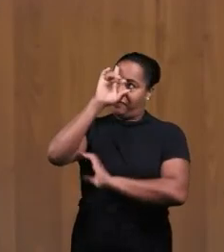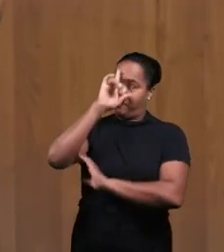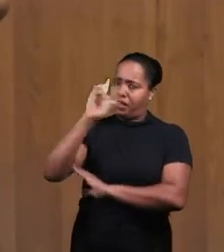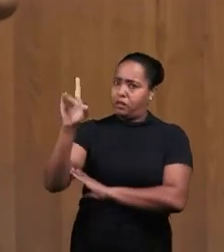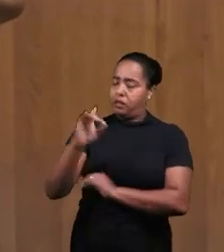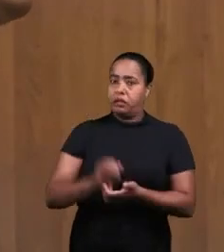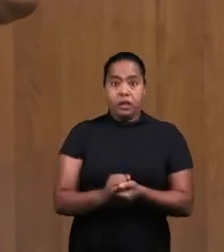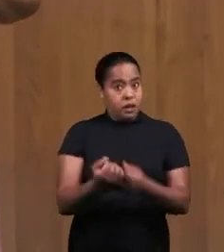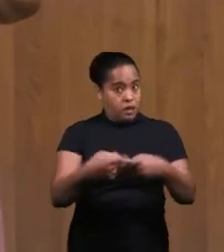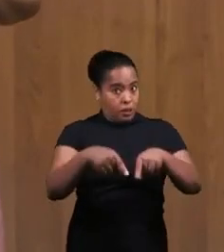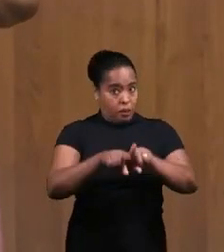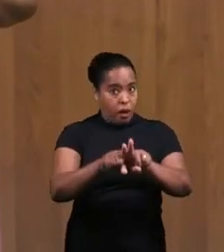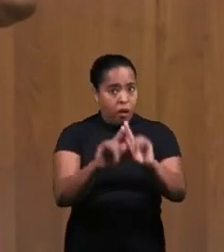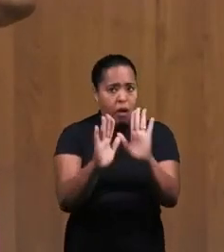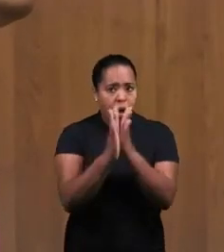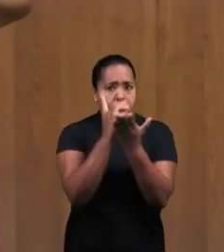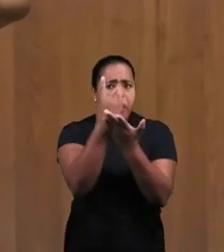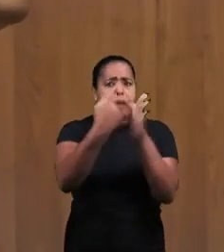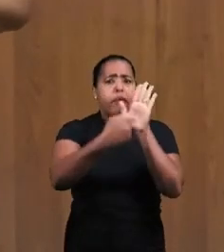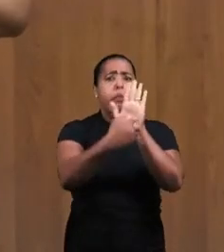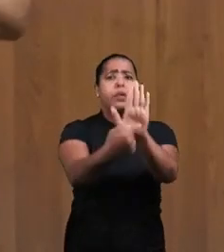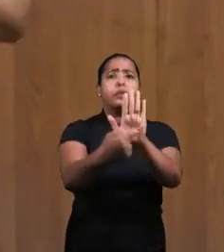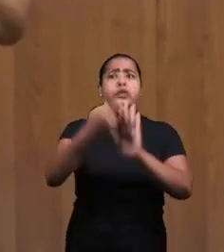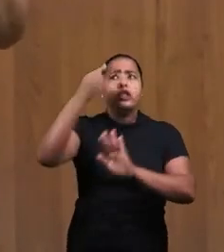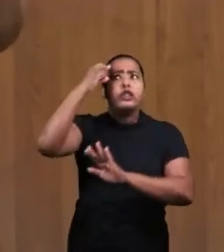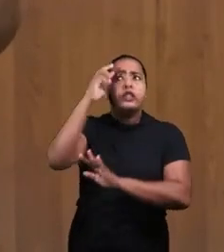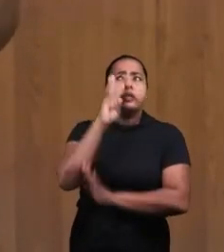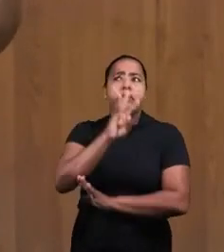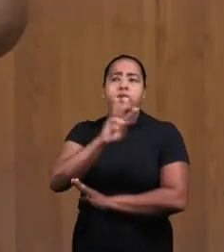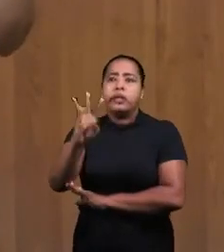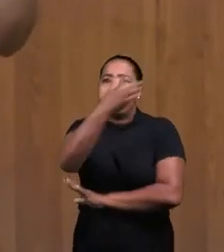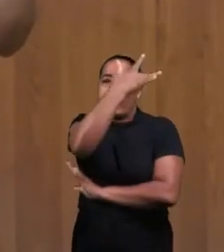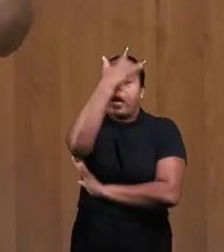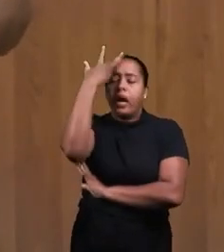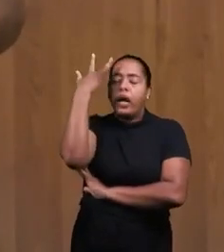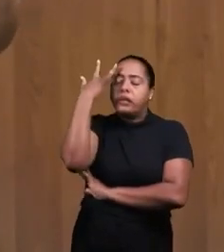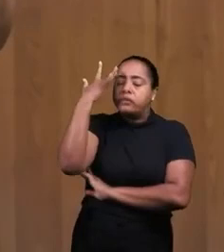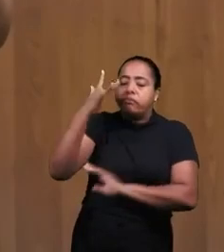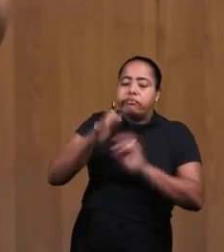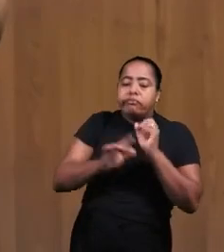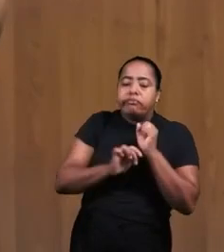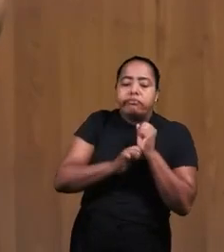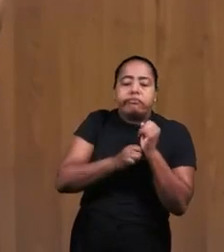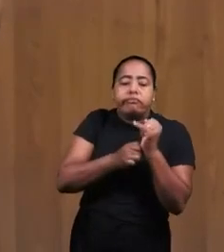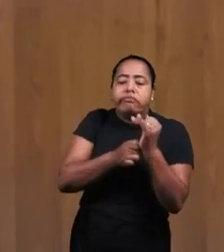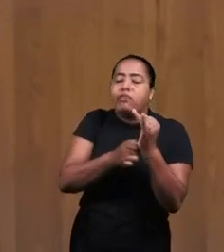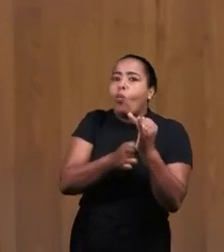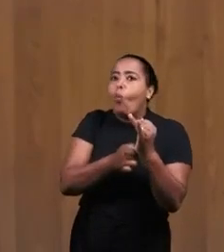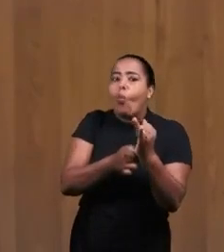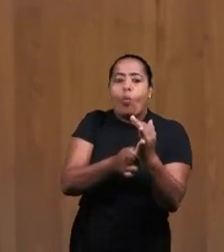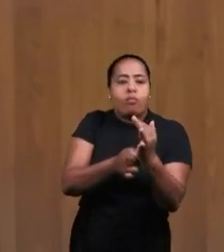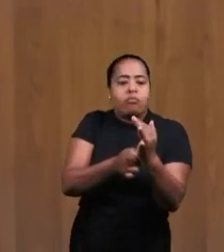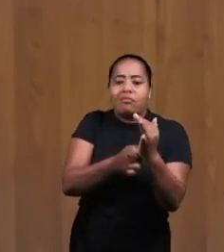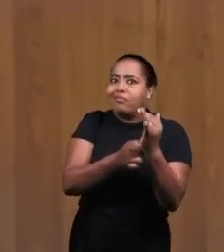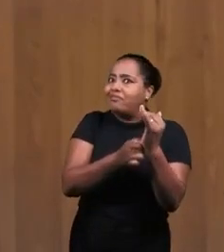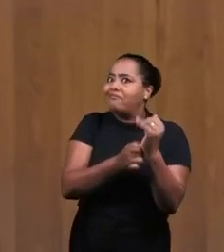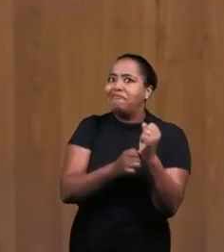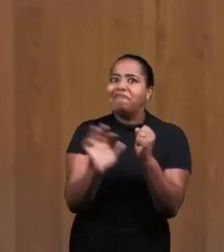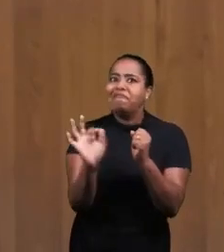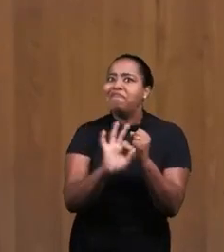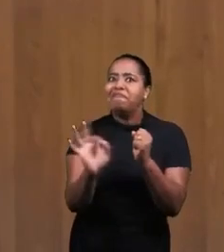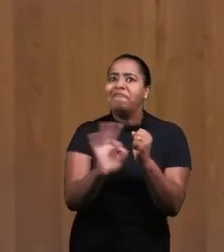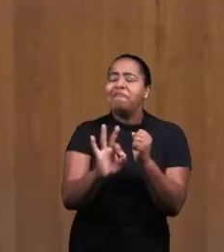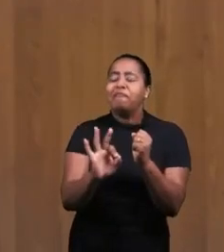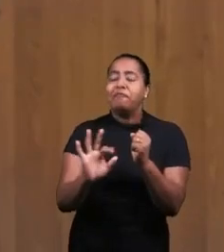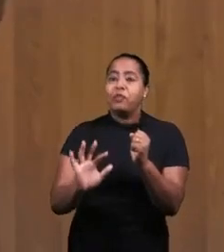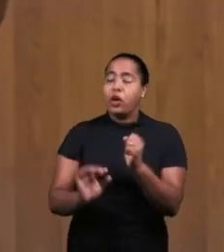God. The Word says that until the 3rd day, no one had revealed the mystery,